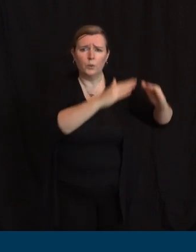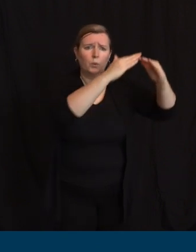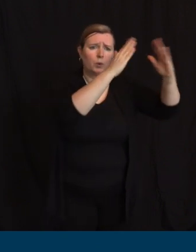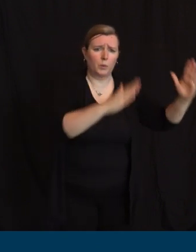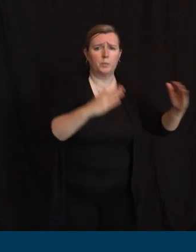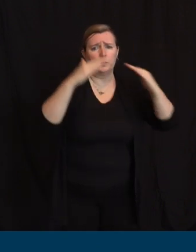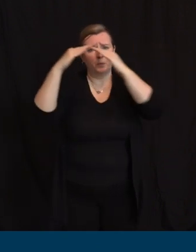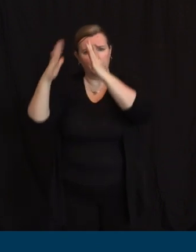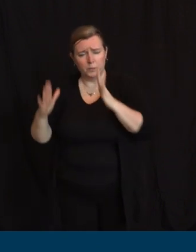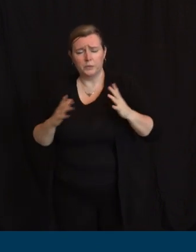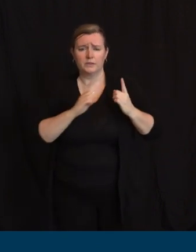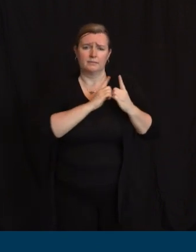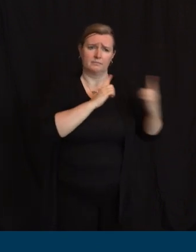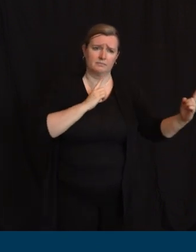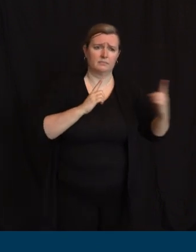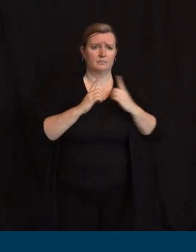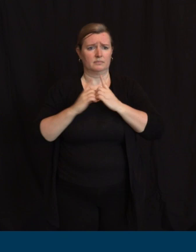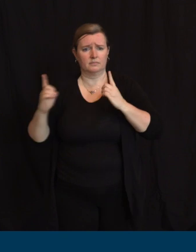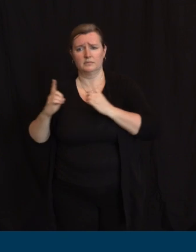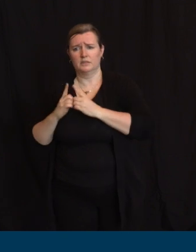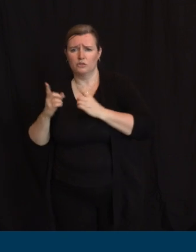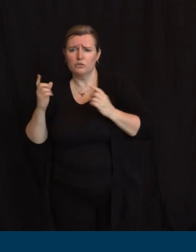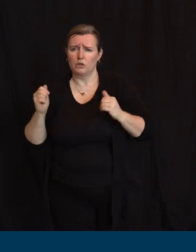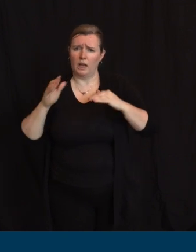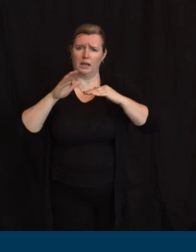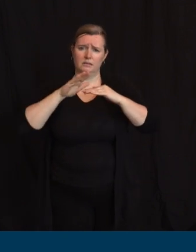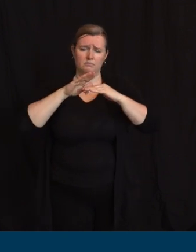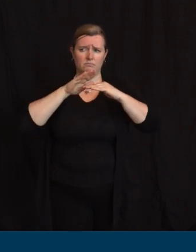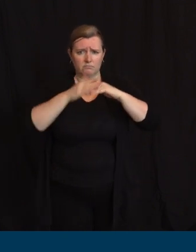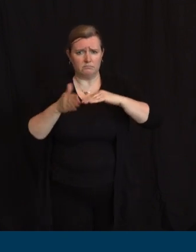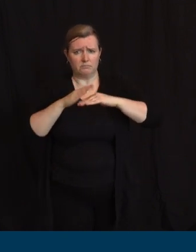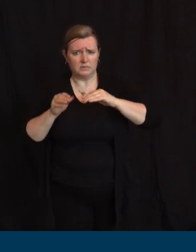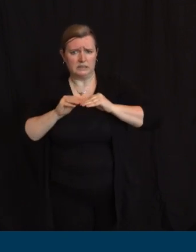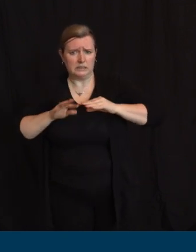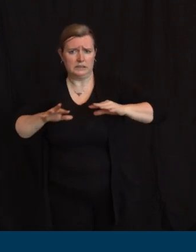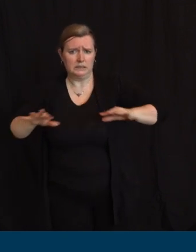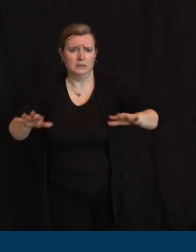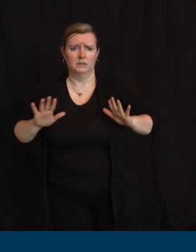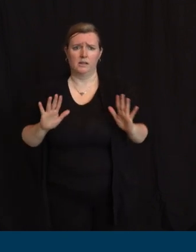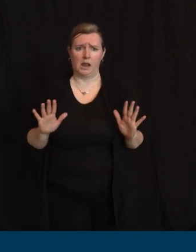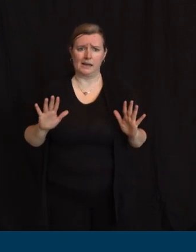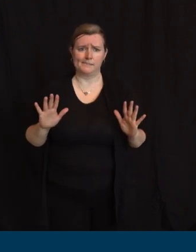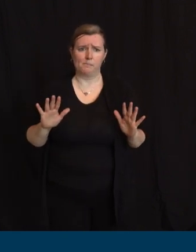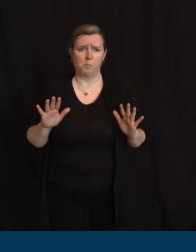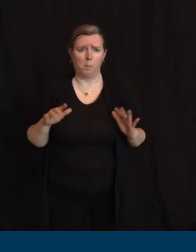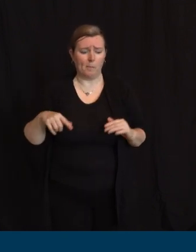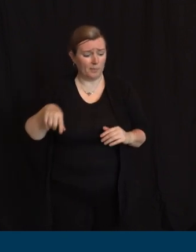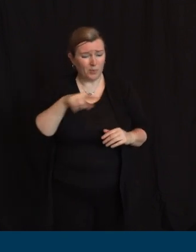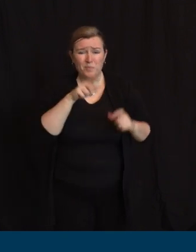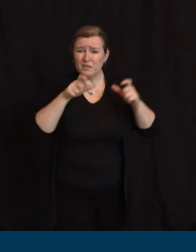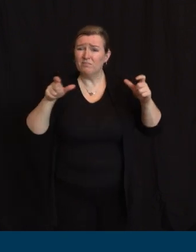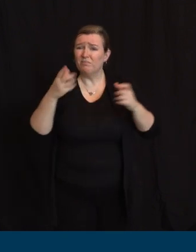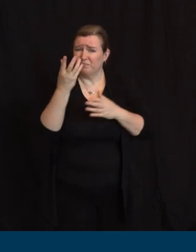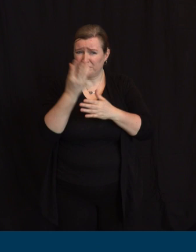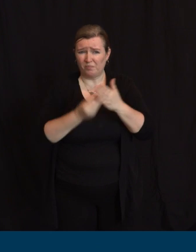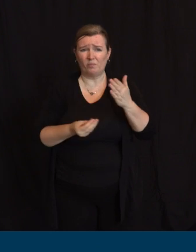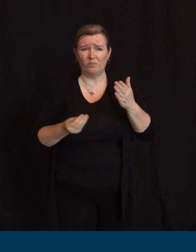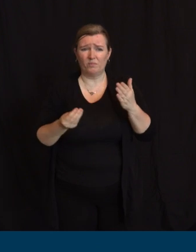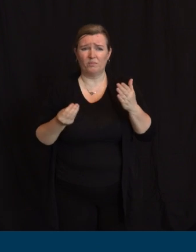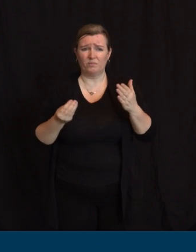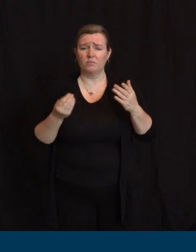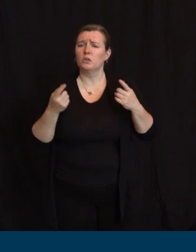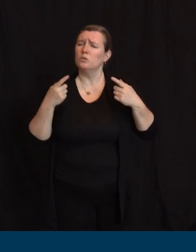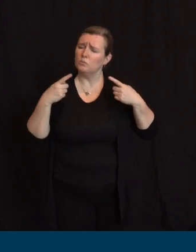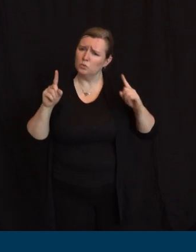Please continue to do just that. It is working, notwithstanding the loss of these blessed lives. It is working.